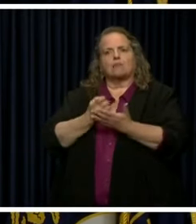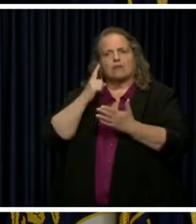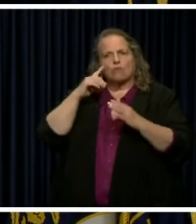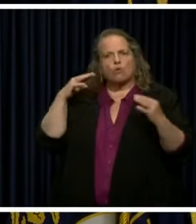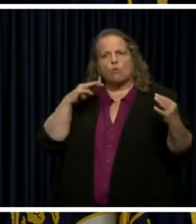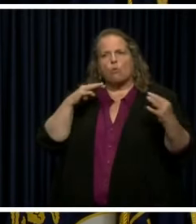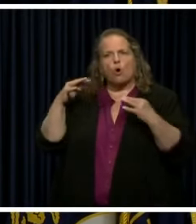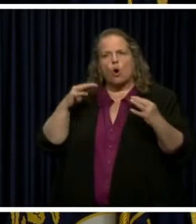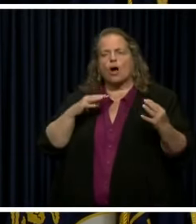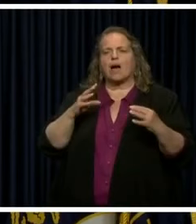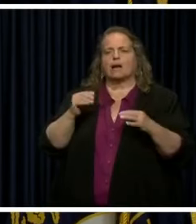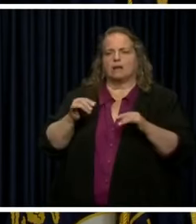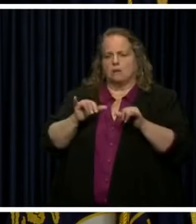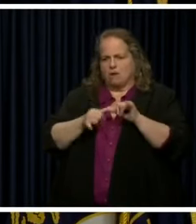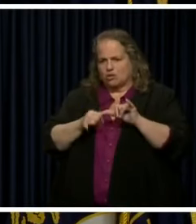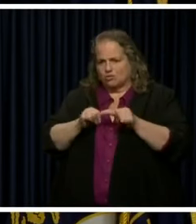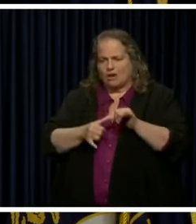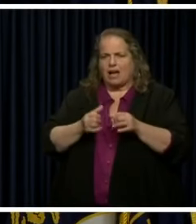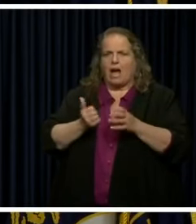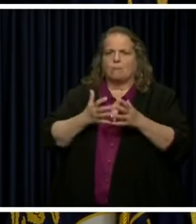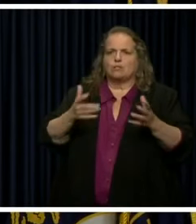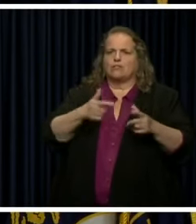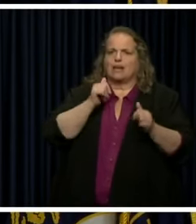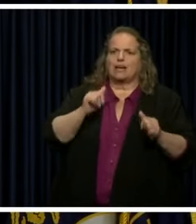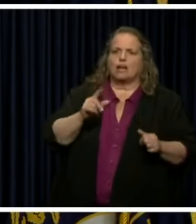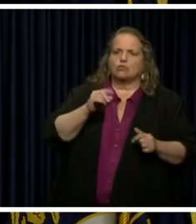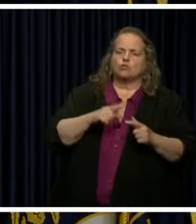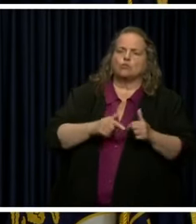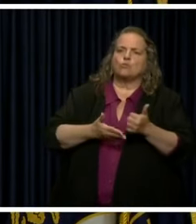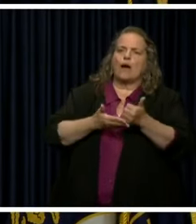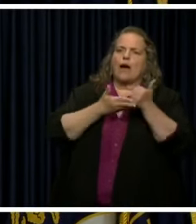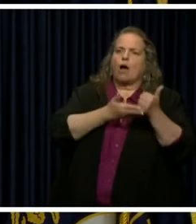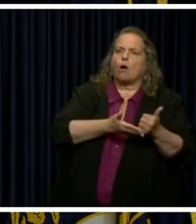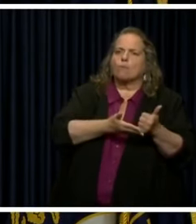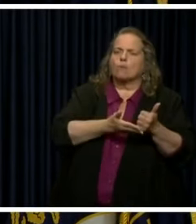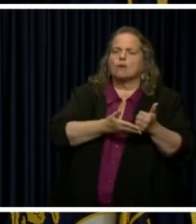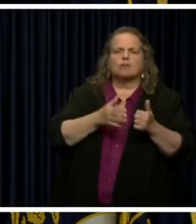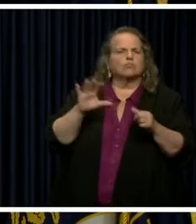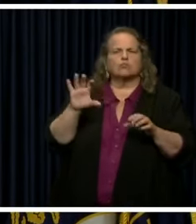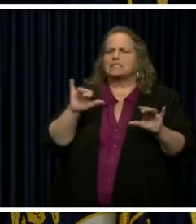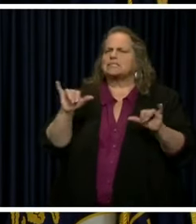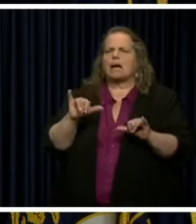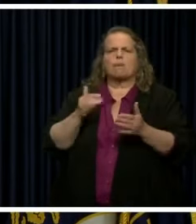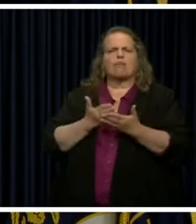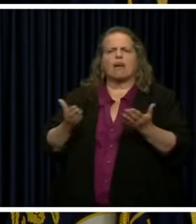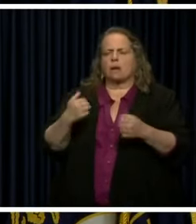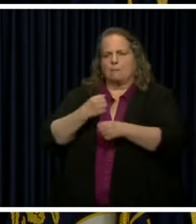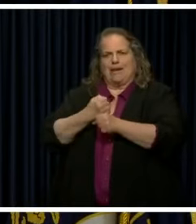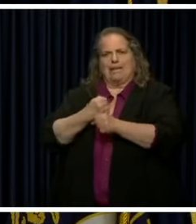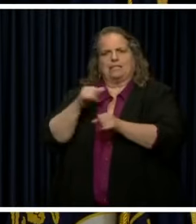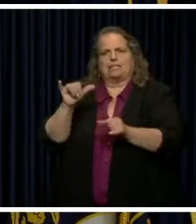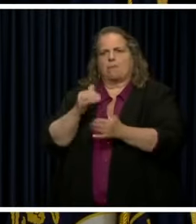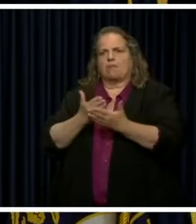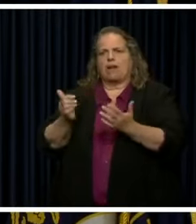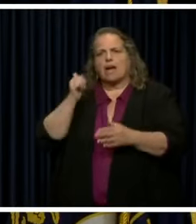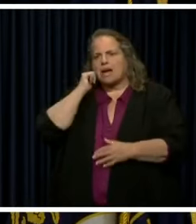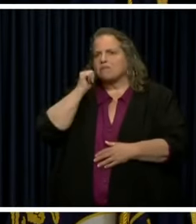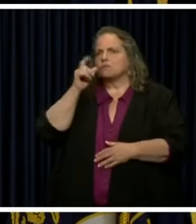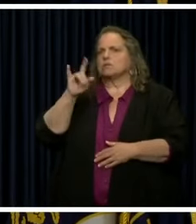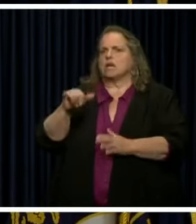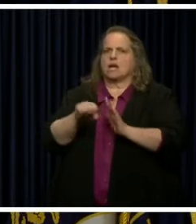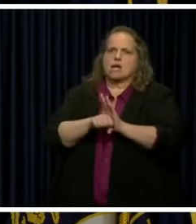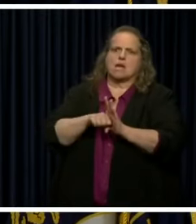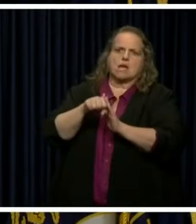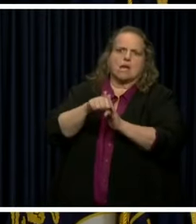and measuring their output and how much they could help doing the same thing, making the same thing day after day